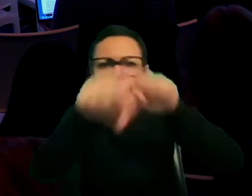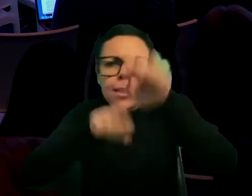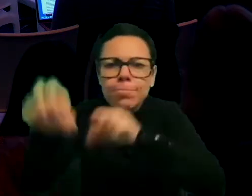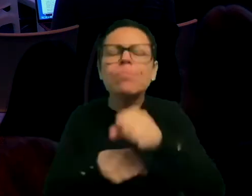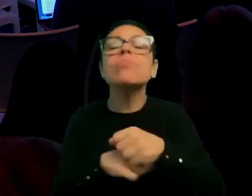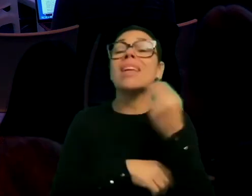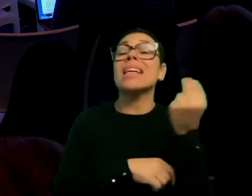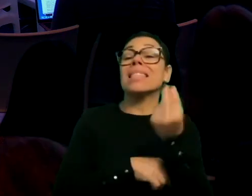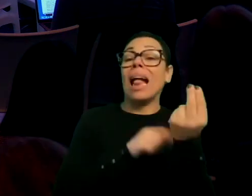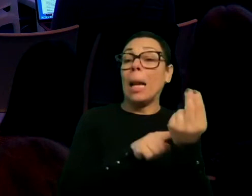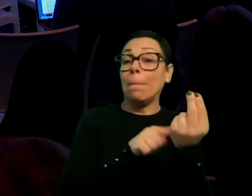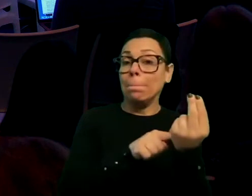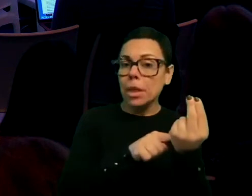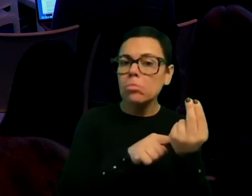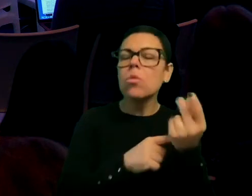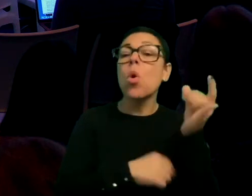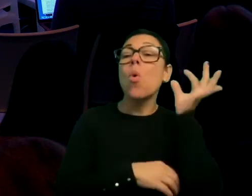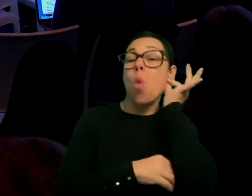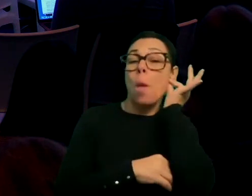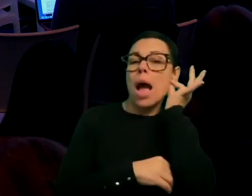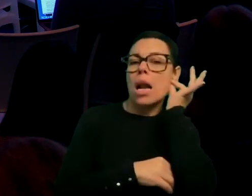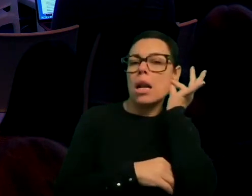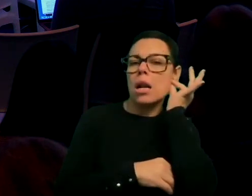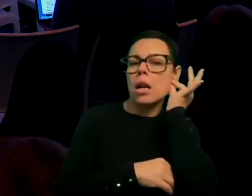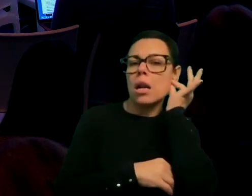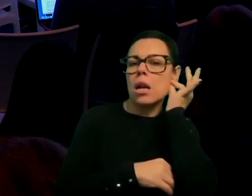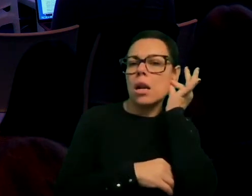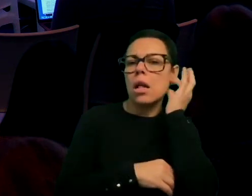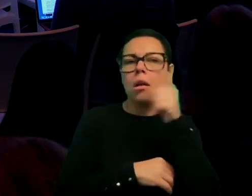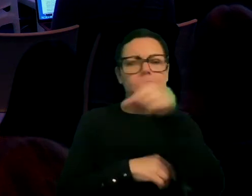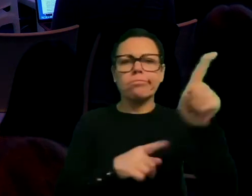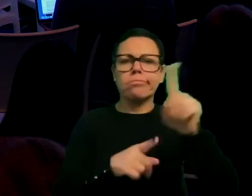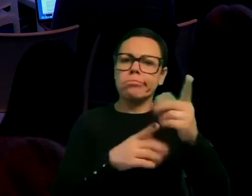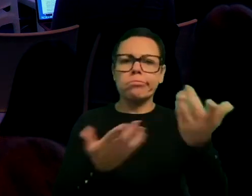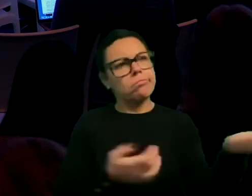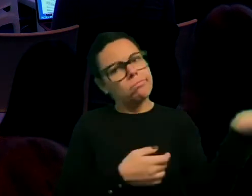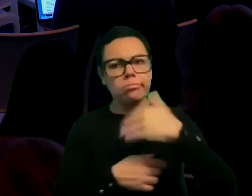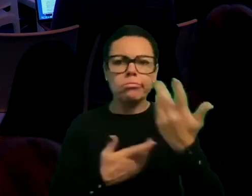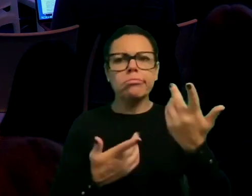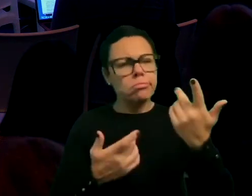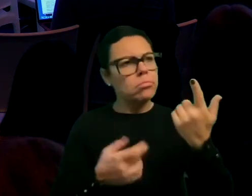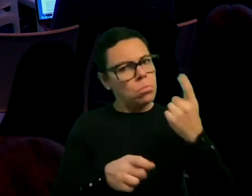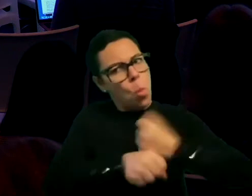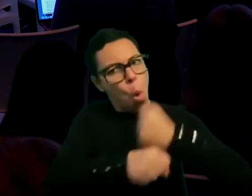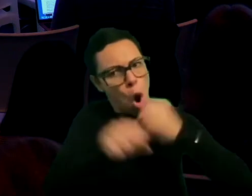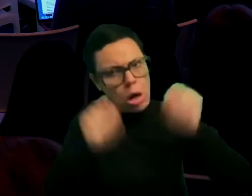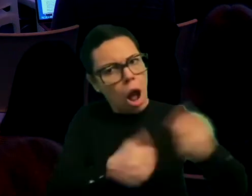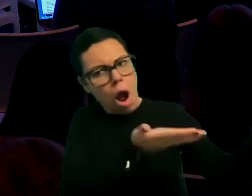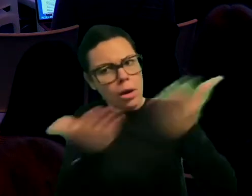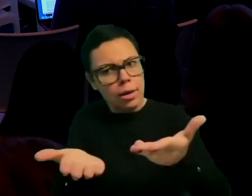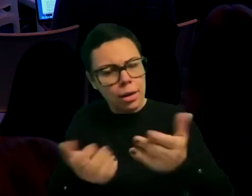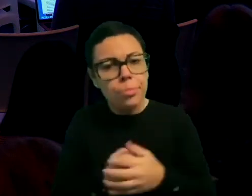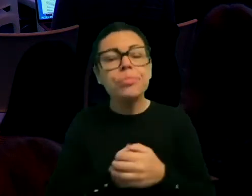participation of women-owned companies. And they're also doing a review of public